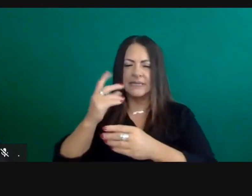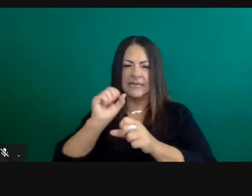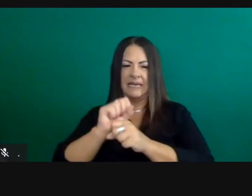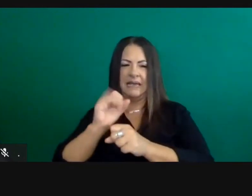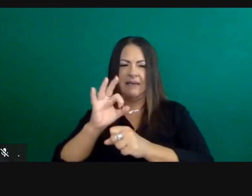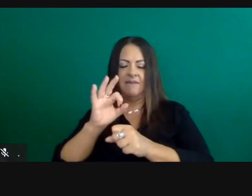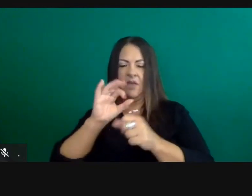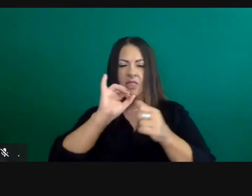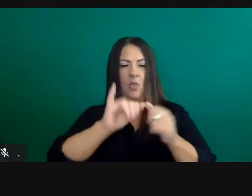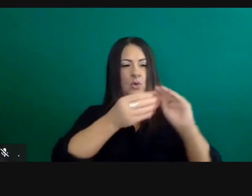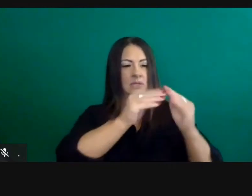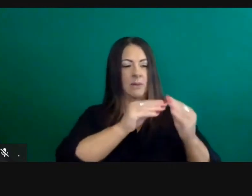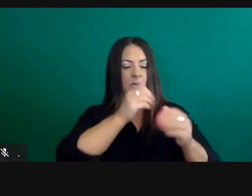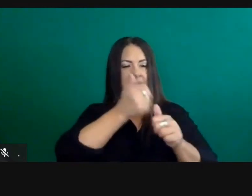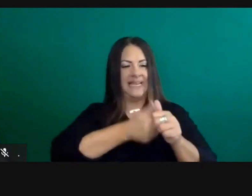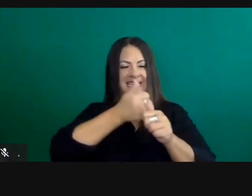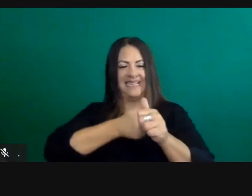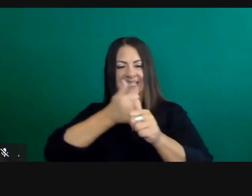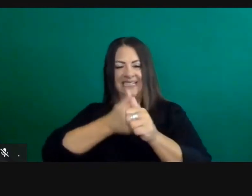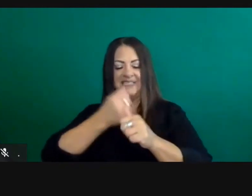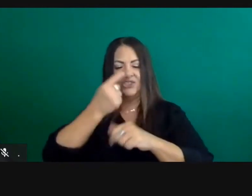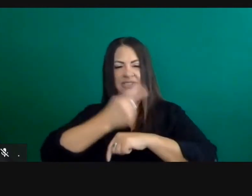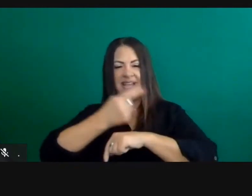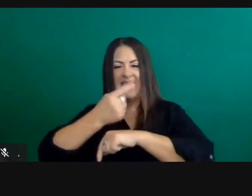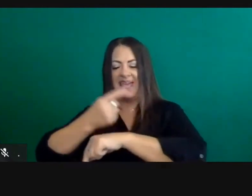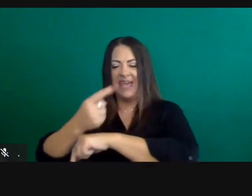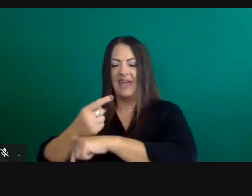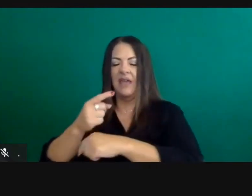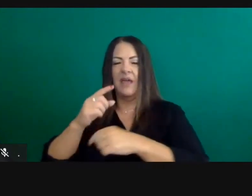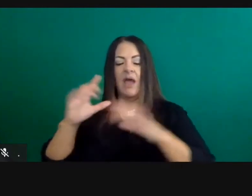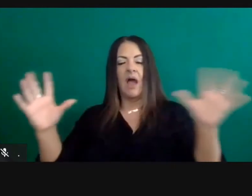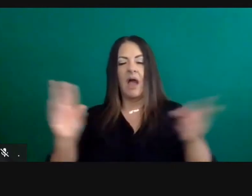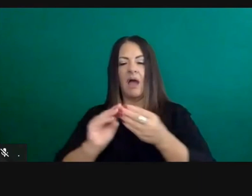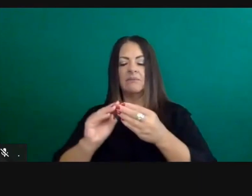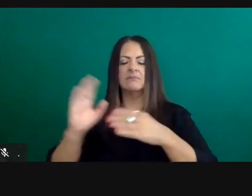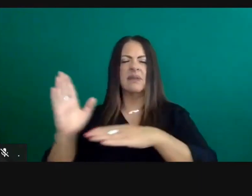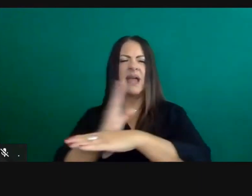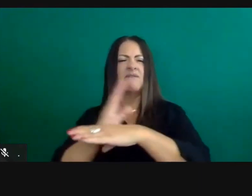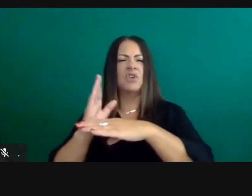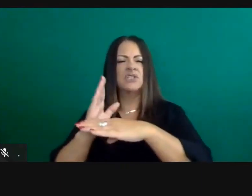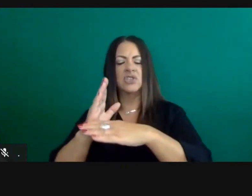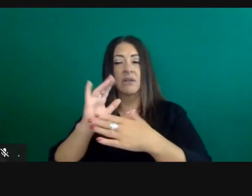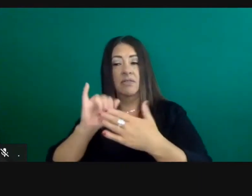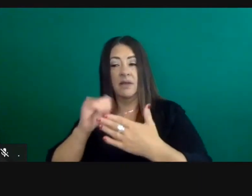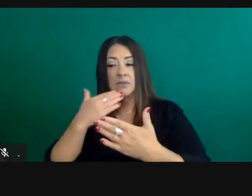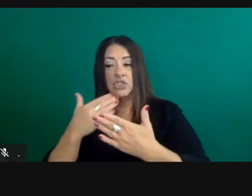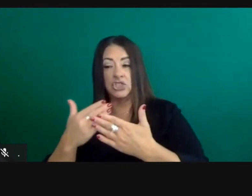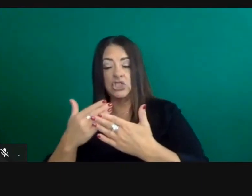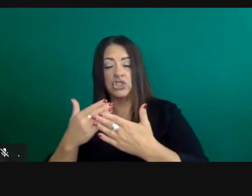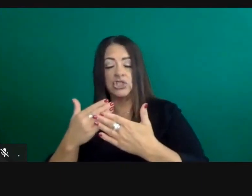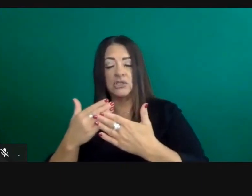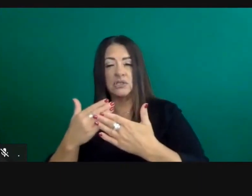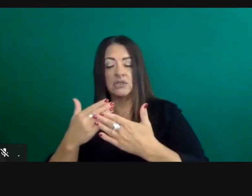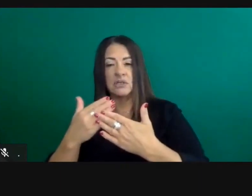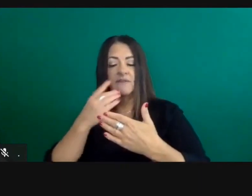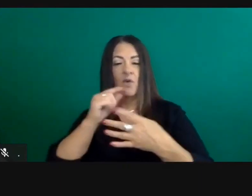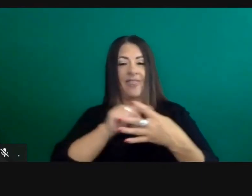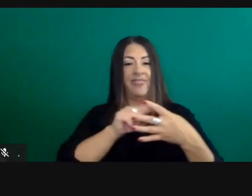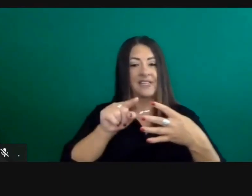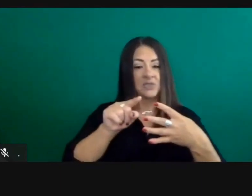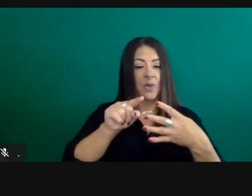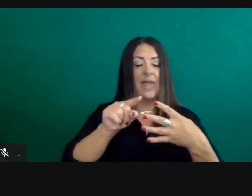capture a vast percentage, a very high percentage of all of the relevant data without risking